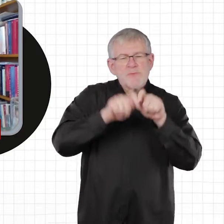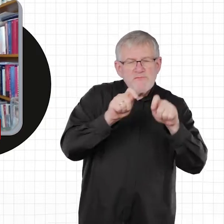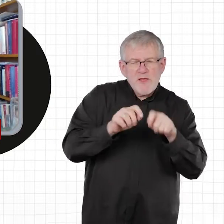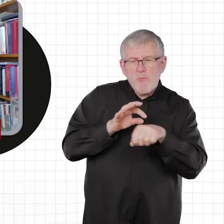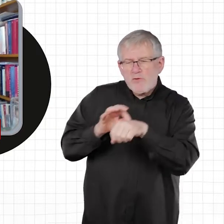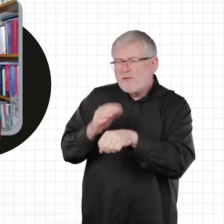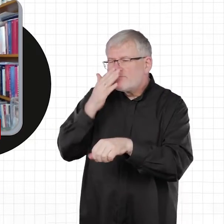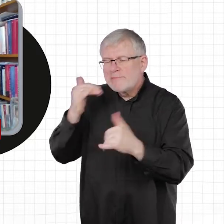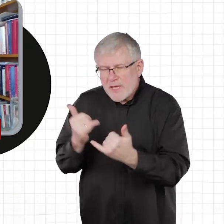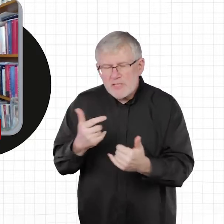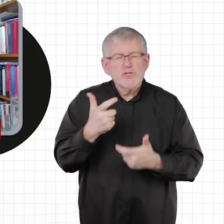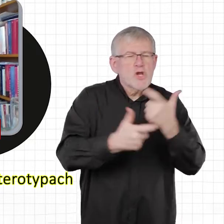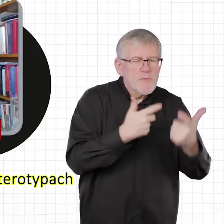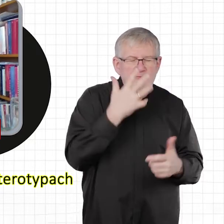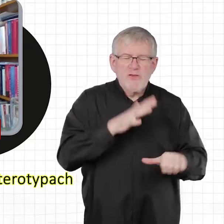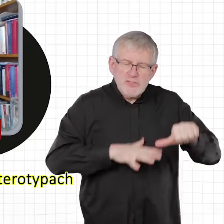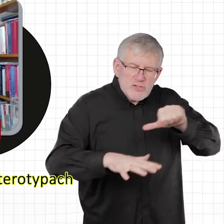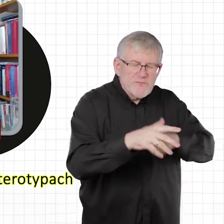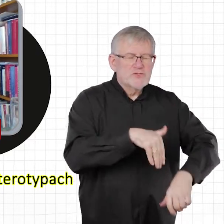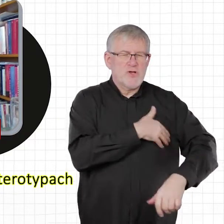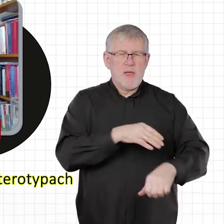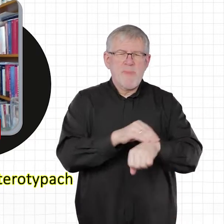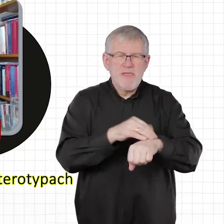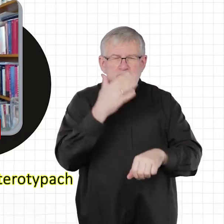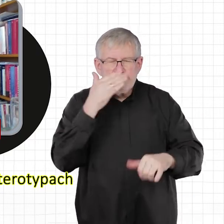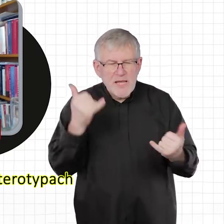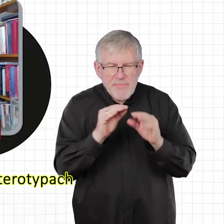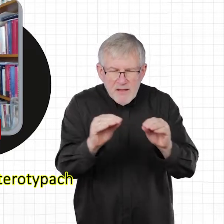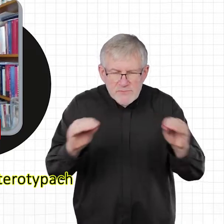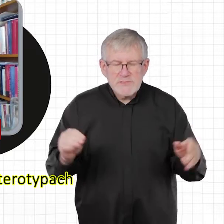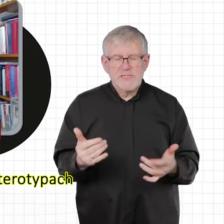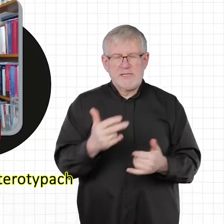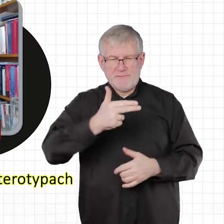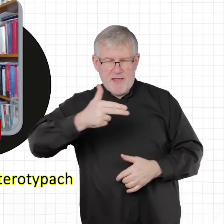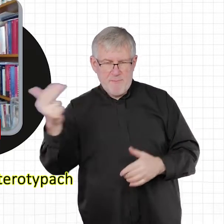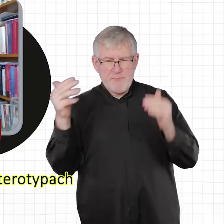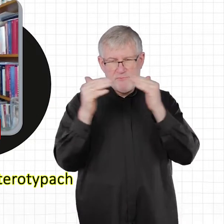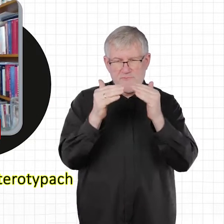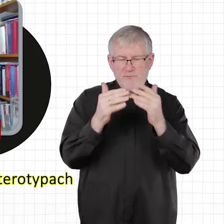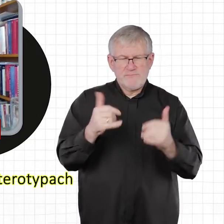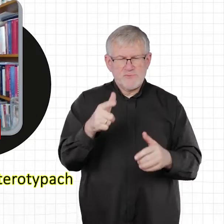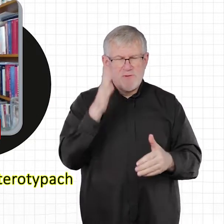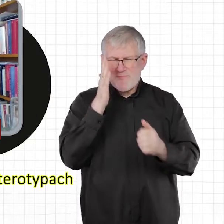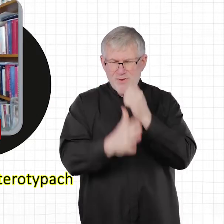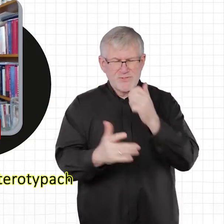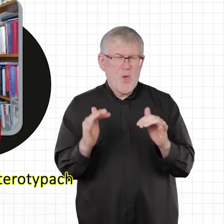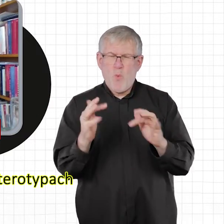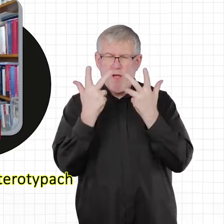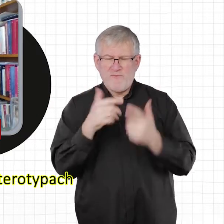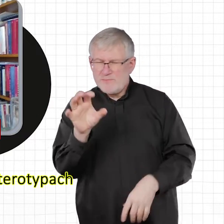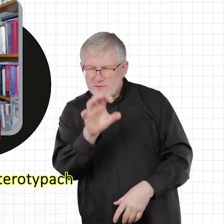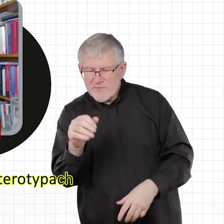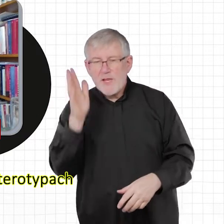I'm fat, or something like that? And they're thinking about it, and they're like talking about it and learning about it,